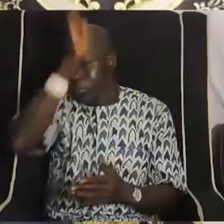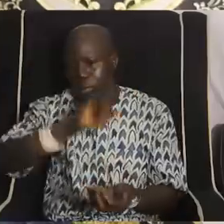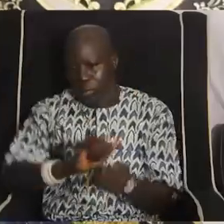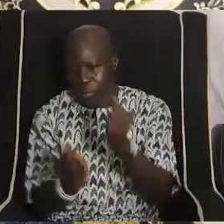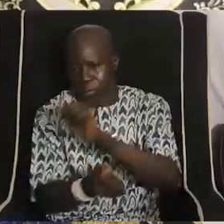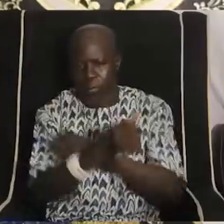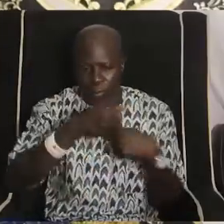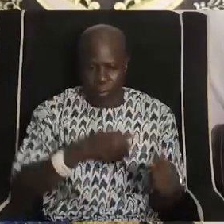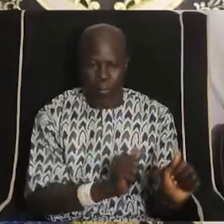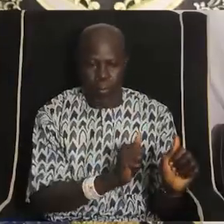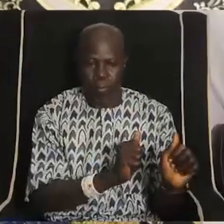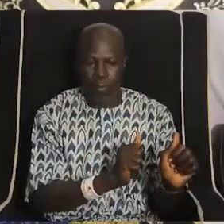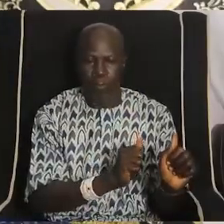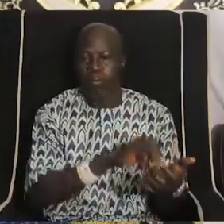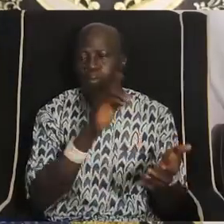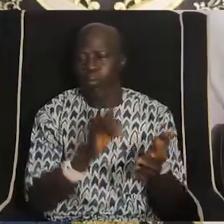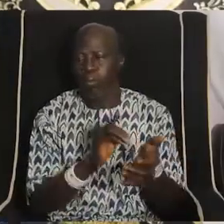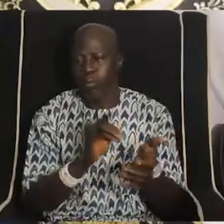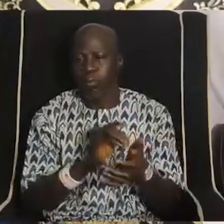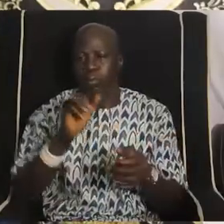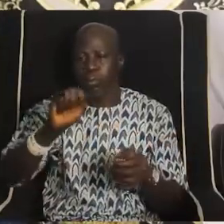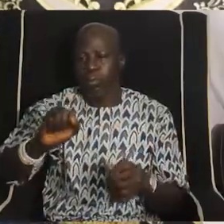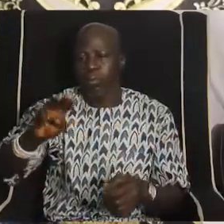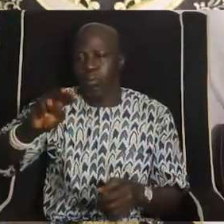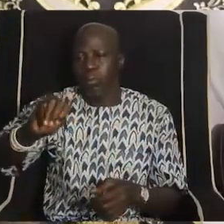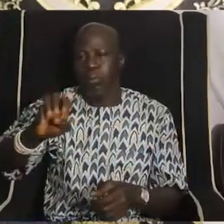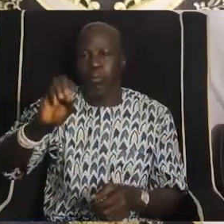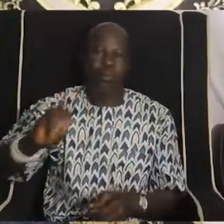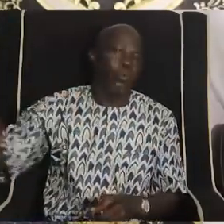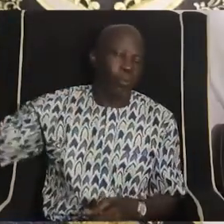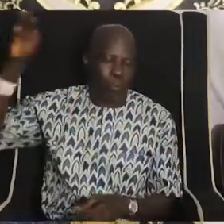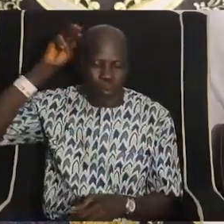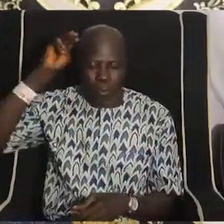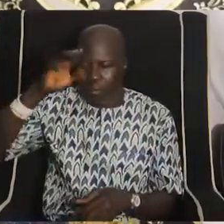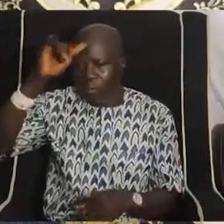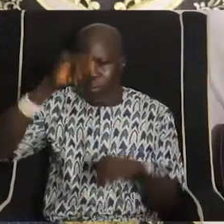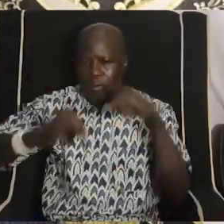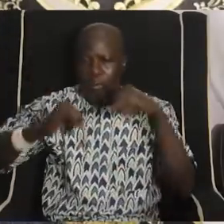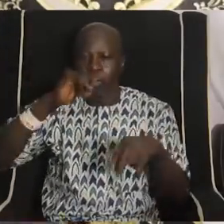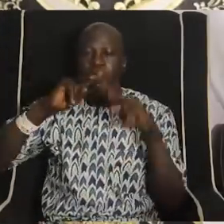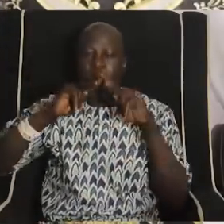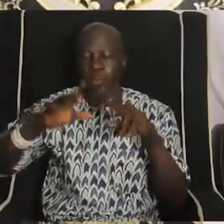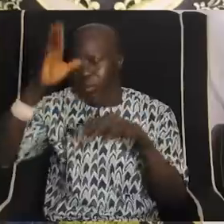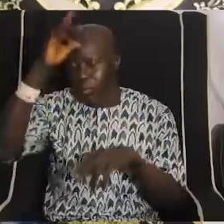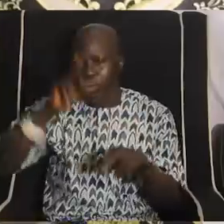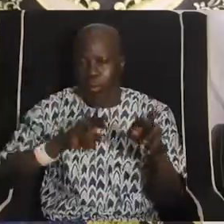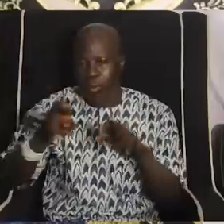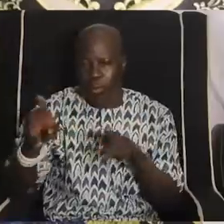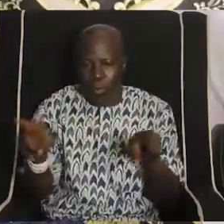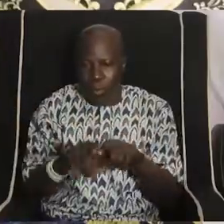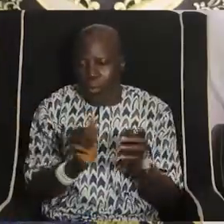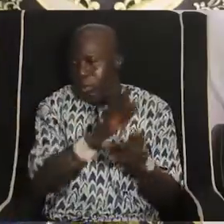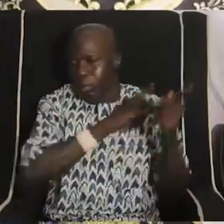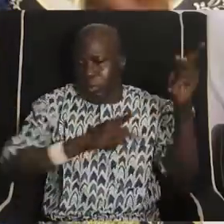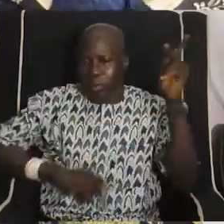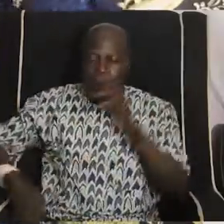na. For people not to stand against you between that person. So o nilo adura. It needs prayer. Mo de gbadura. But I pray. Gbogbo to ba ngbo mi. Usora that